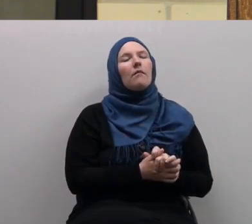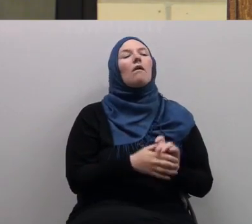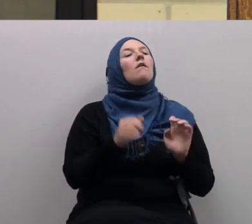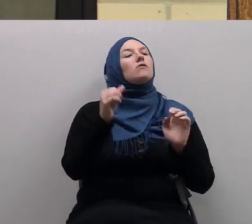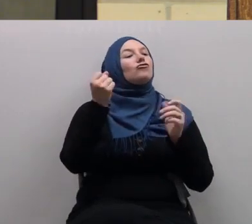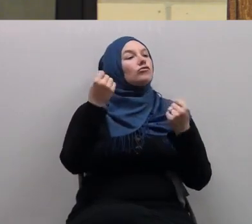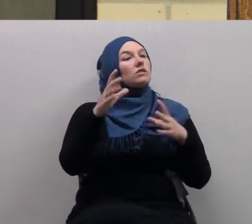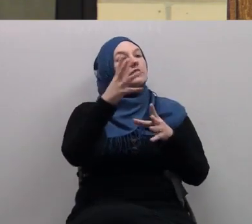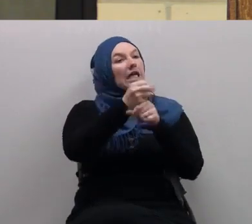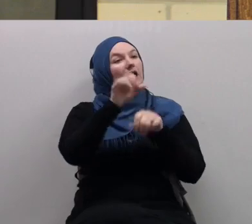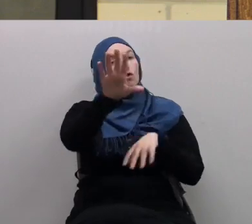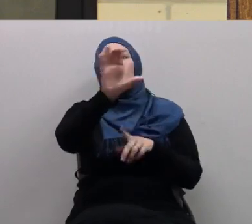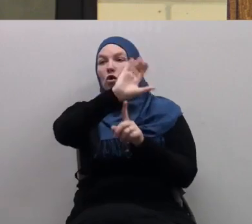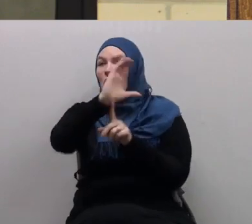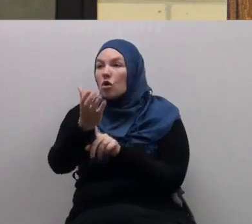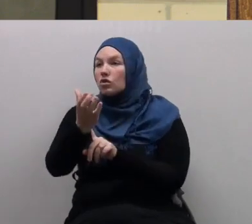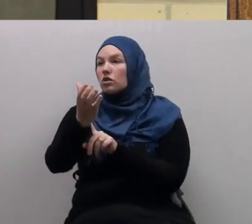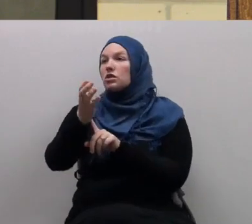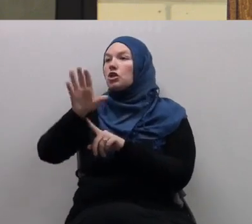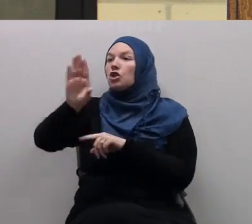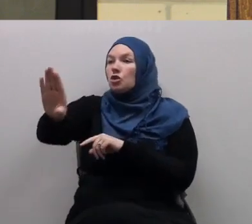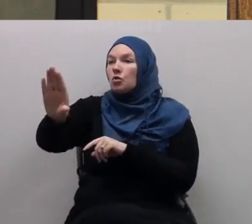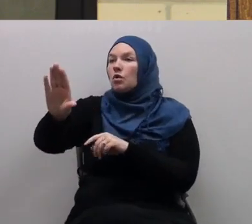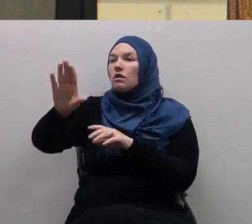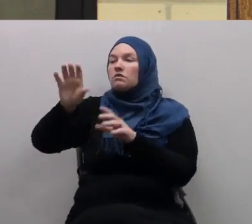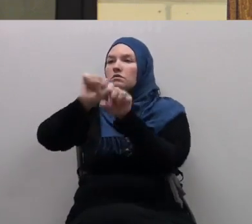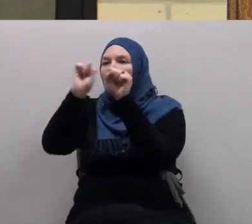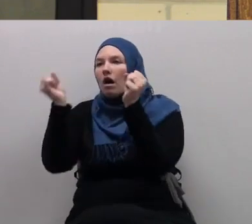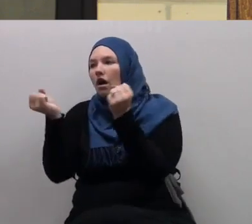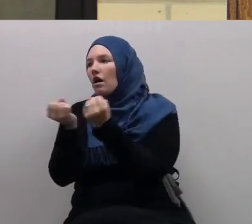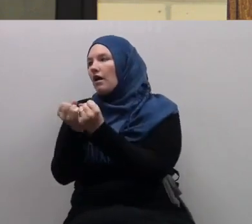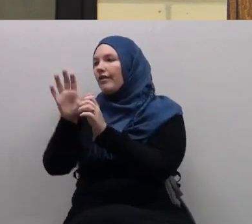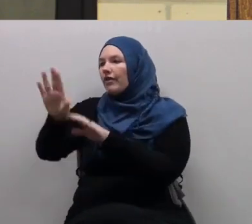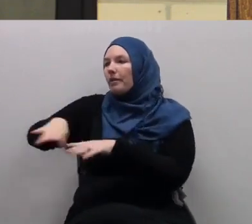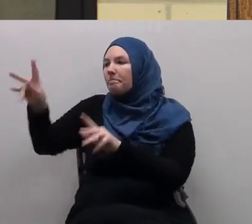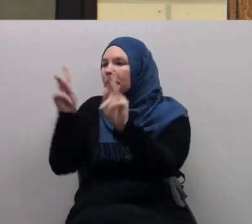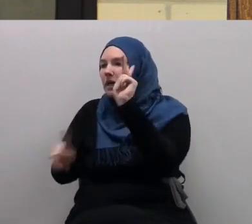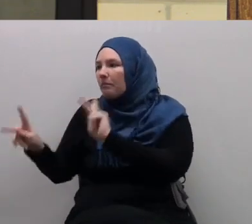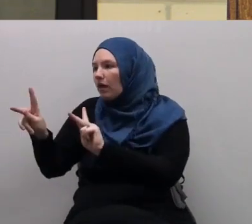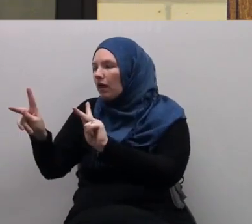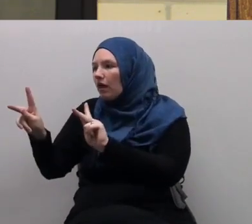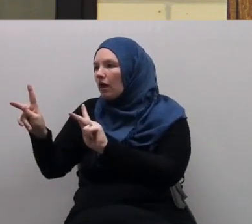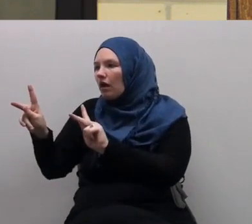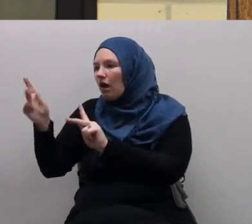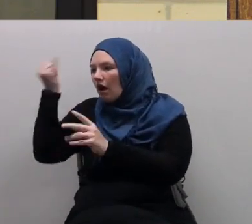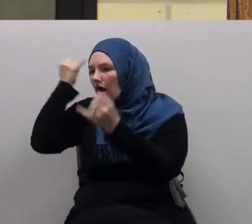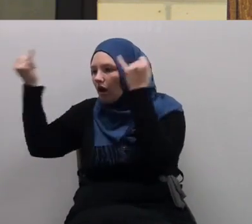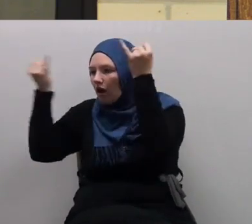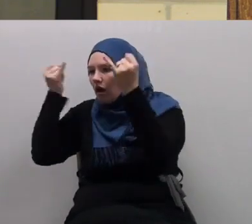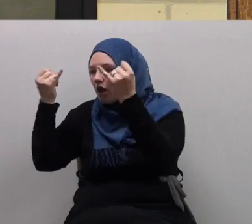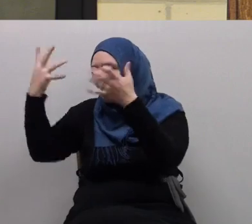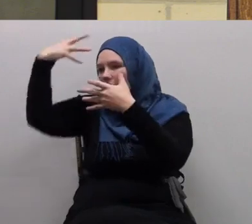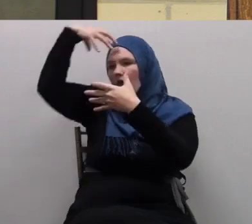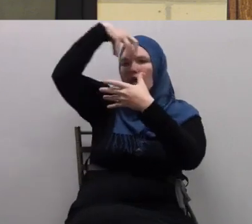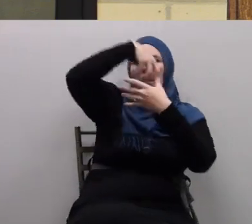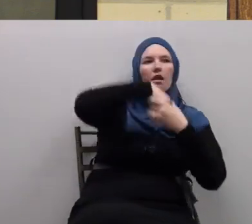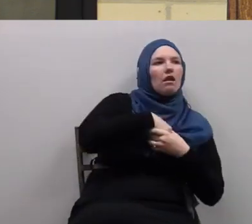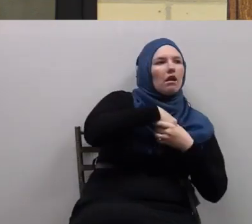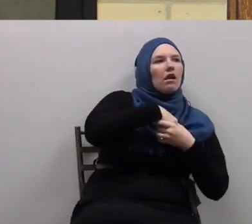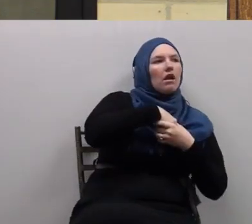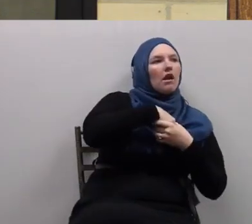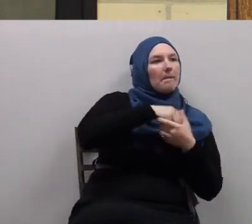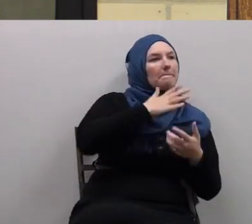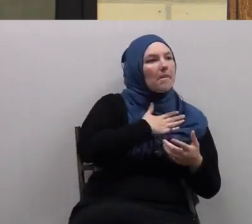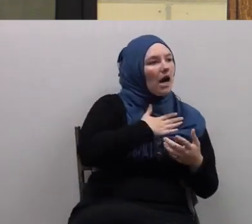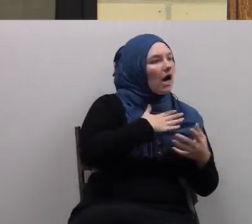ideas, imported concepts and philosophies that is shaping our thoughts, shaping our